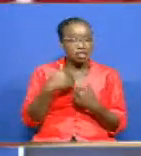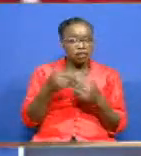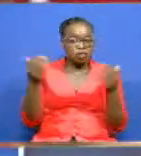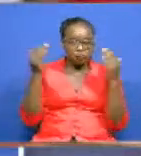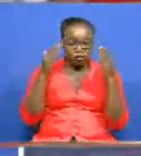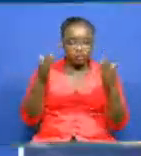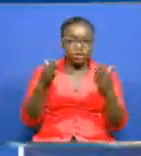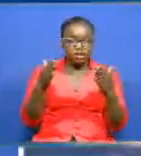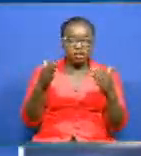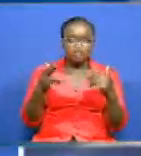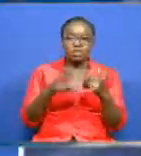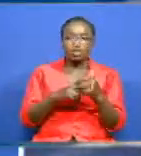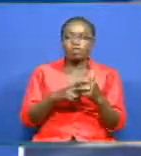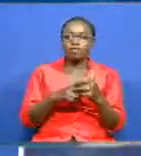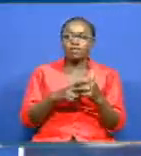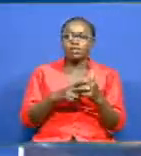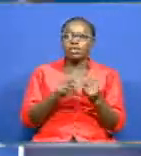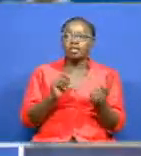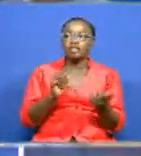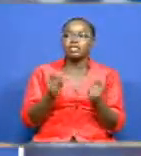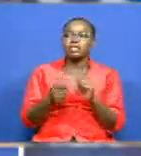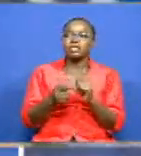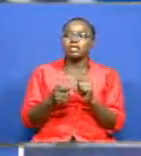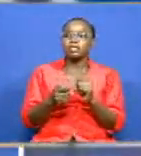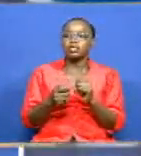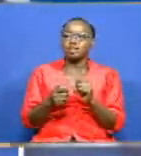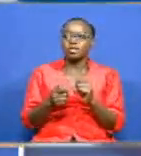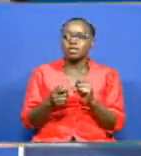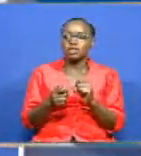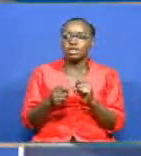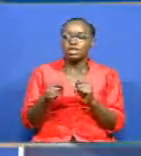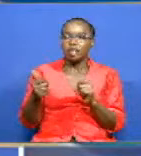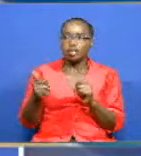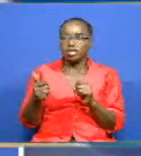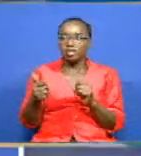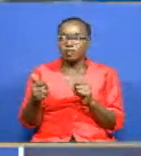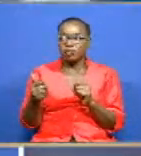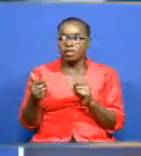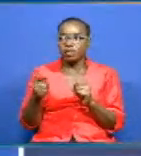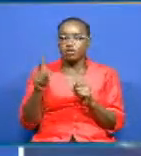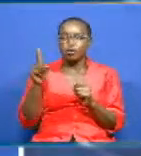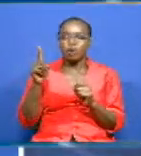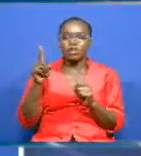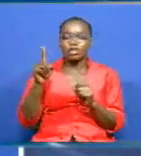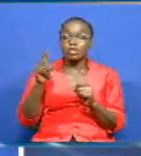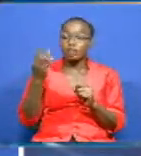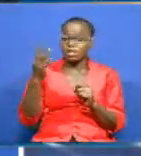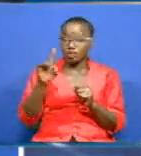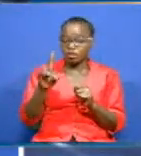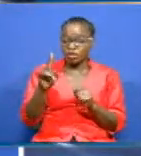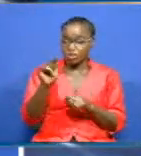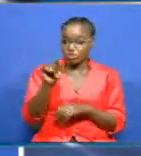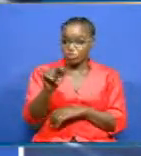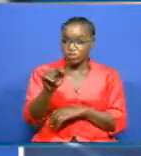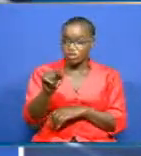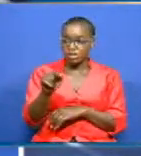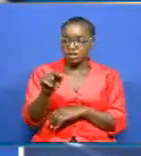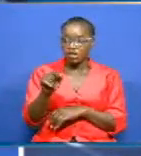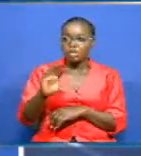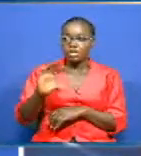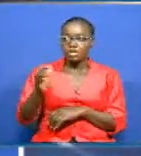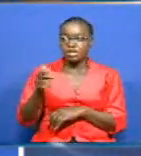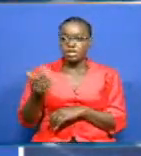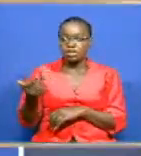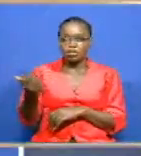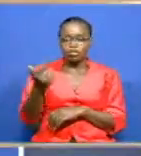7 turnovers. Meanwhile, Shai Gilgeous-Alexander scored a season-high 31 points as the visiting Oklahoma City Thunder